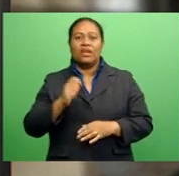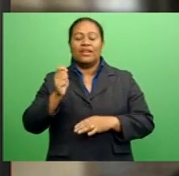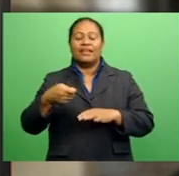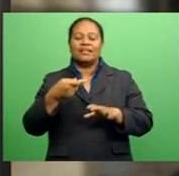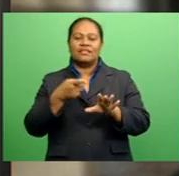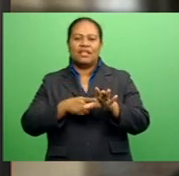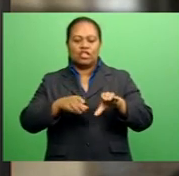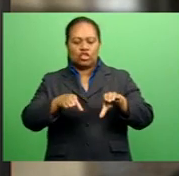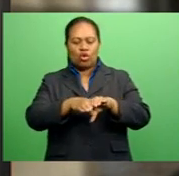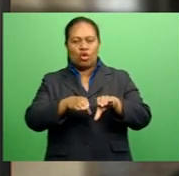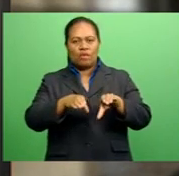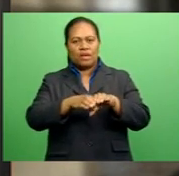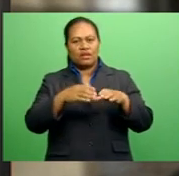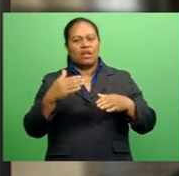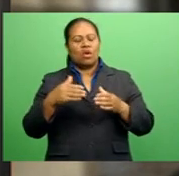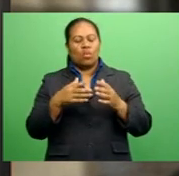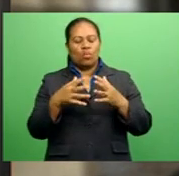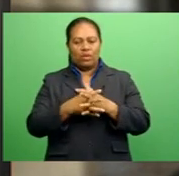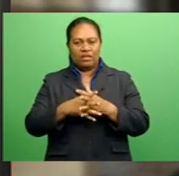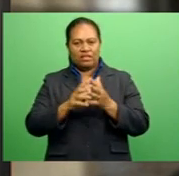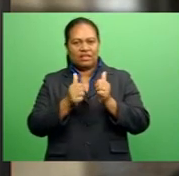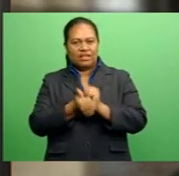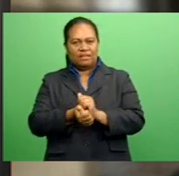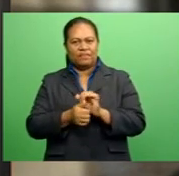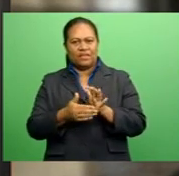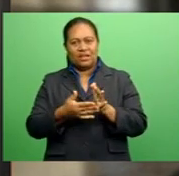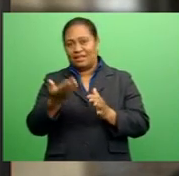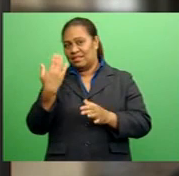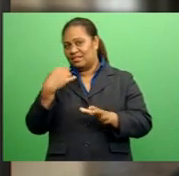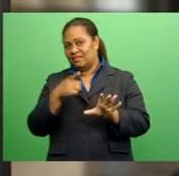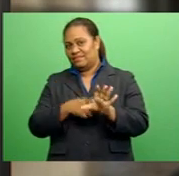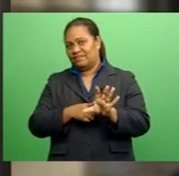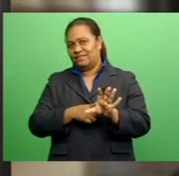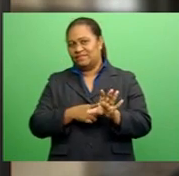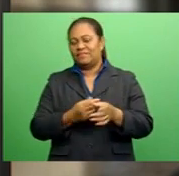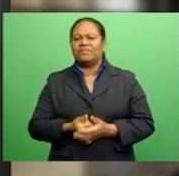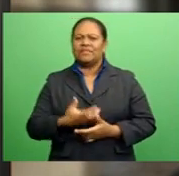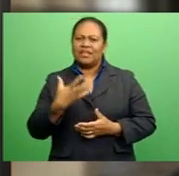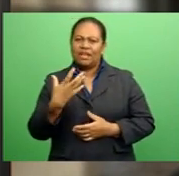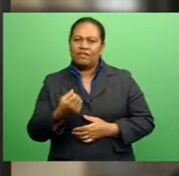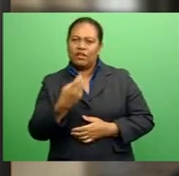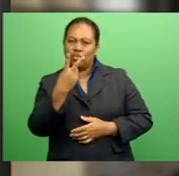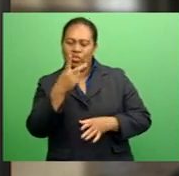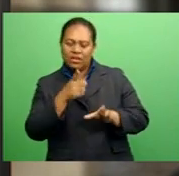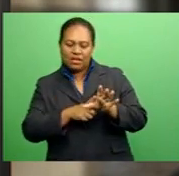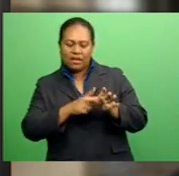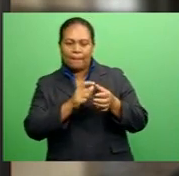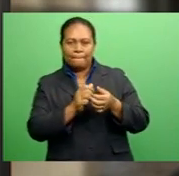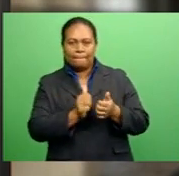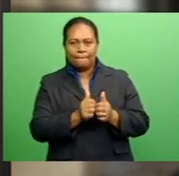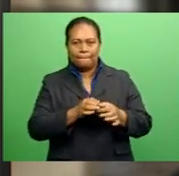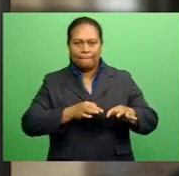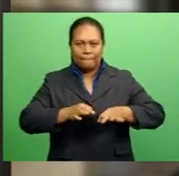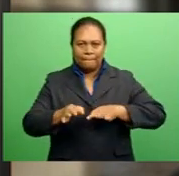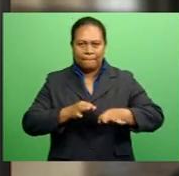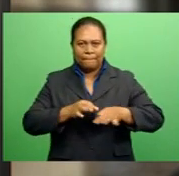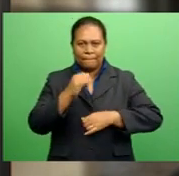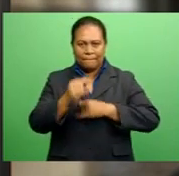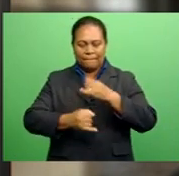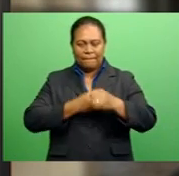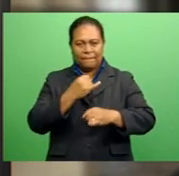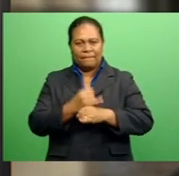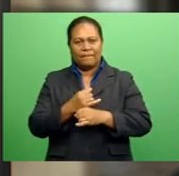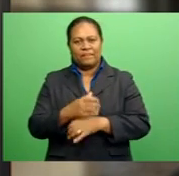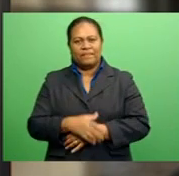Games. After bowing out of the Olympic qualifiers last year, Ndavule set a 2-year plan for his next big international outing.